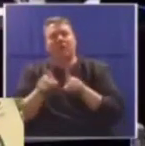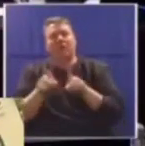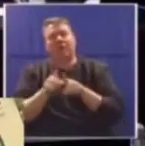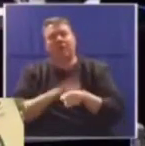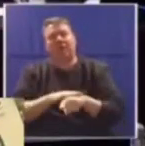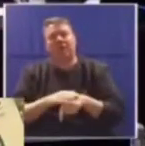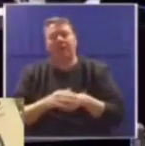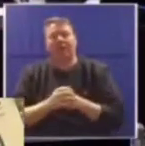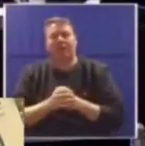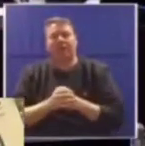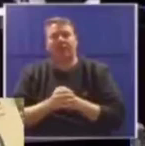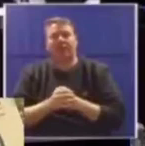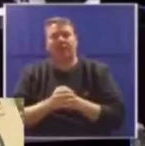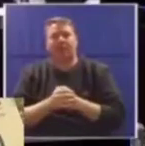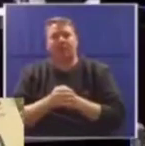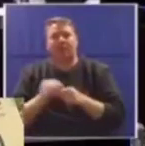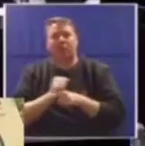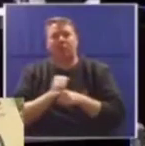just practically,